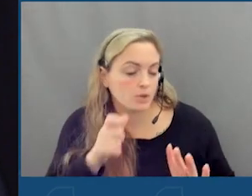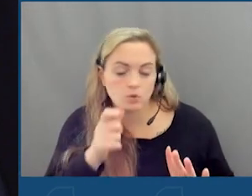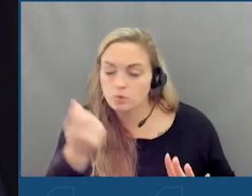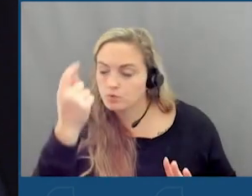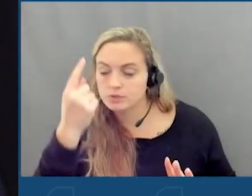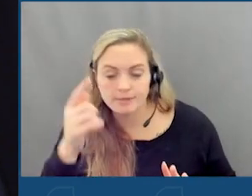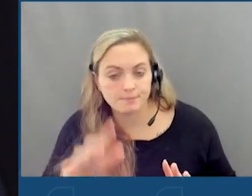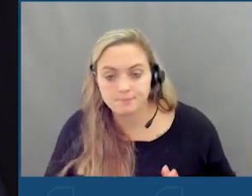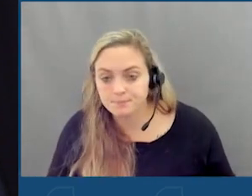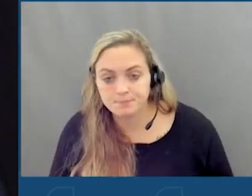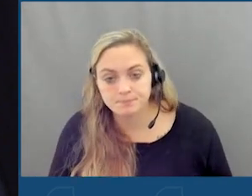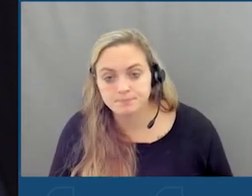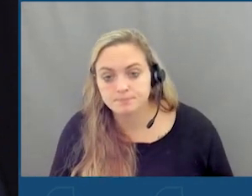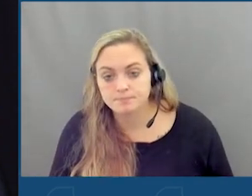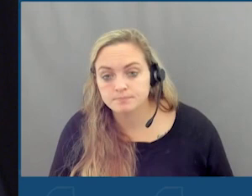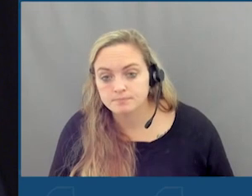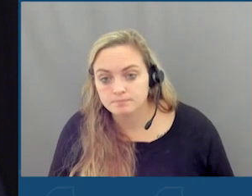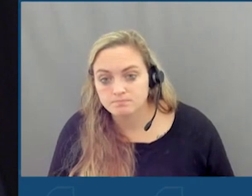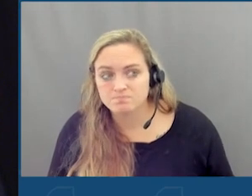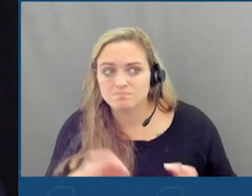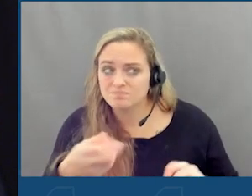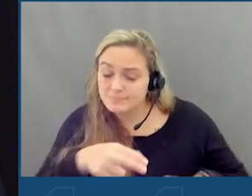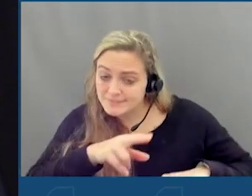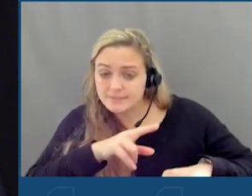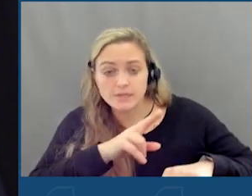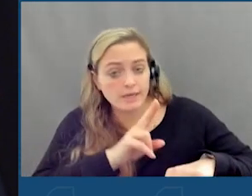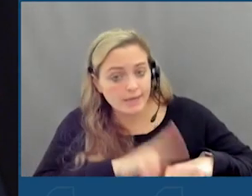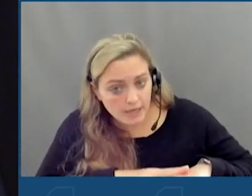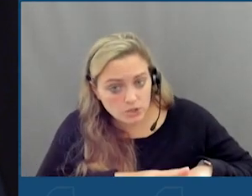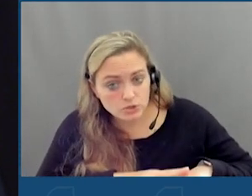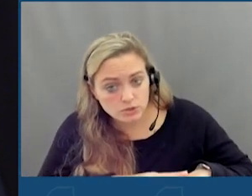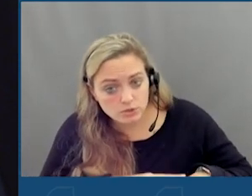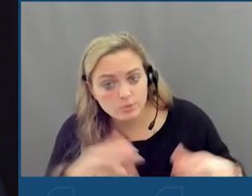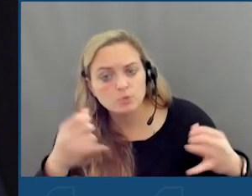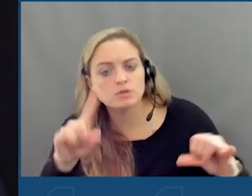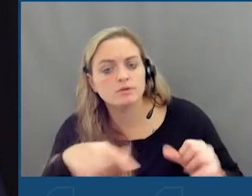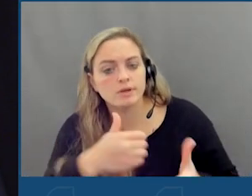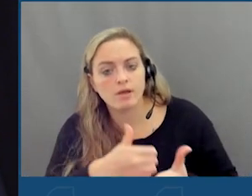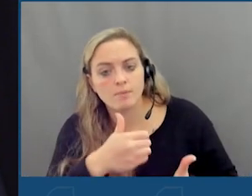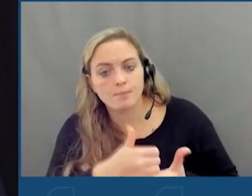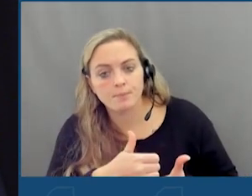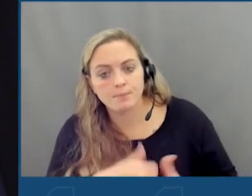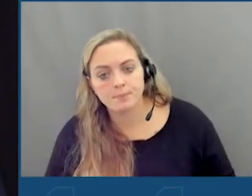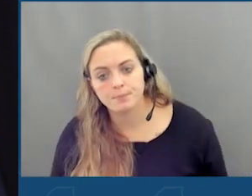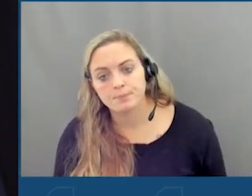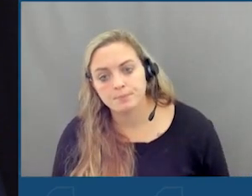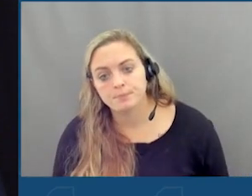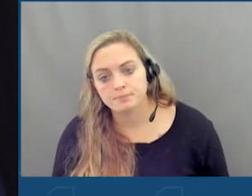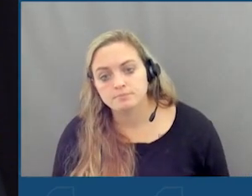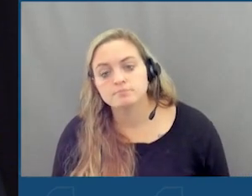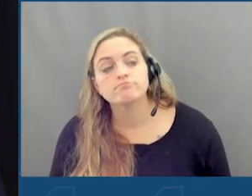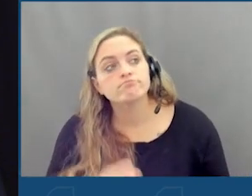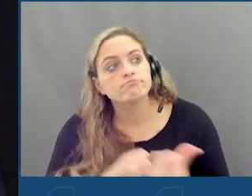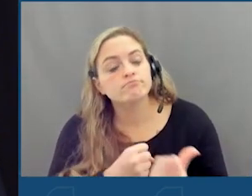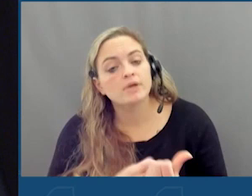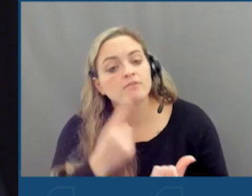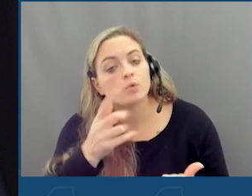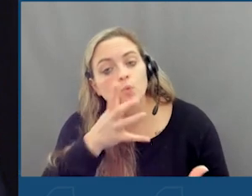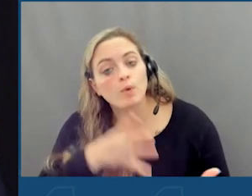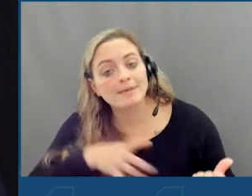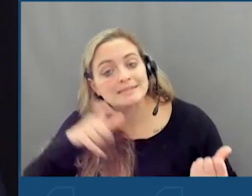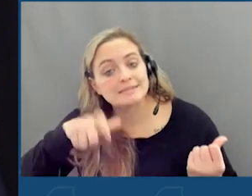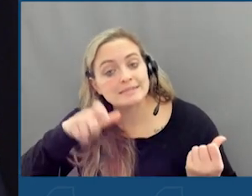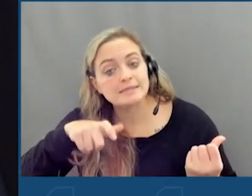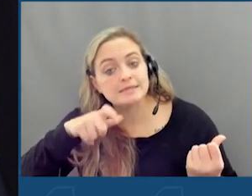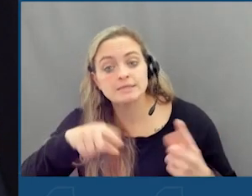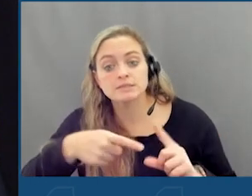it. And it's perfectly natural, but you still need some help. They advocate for women's needs during the